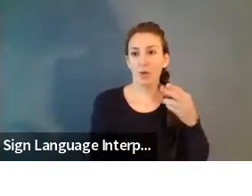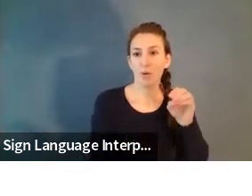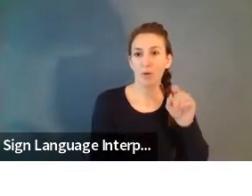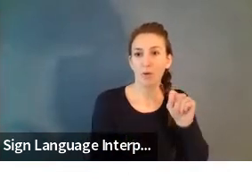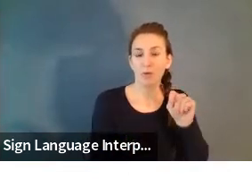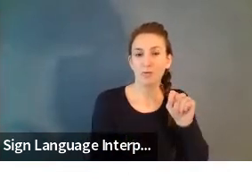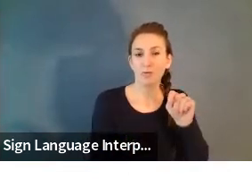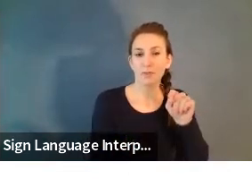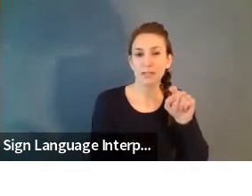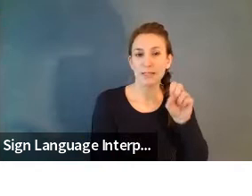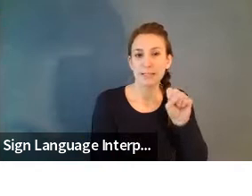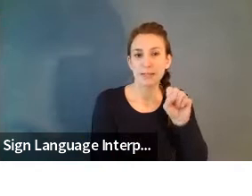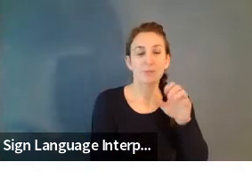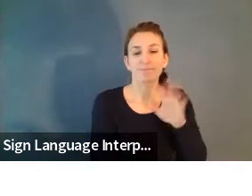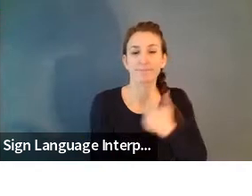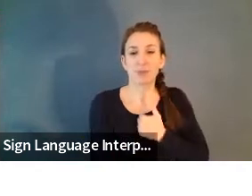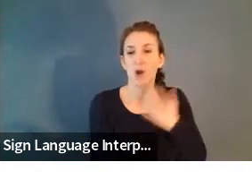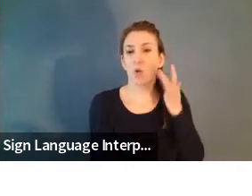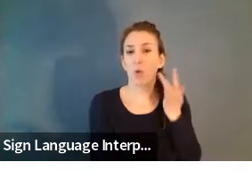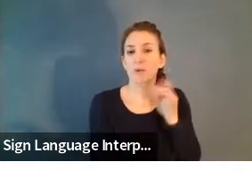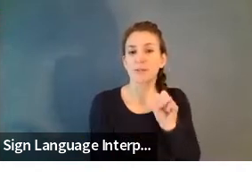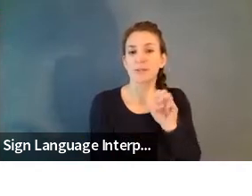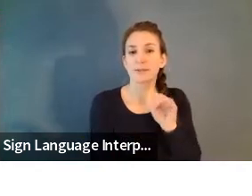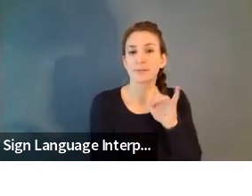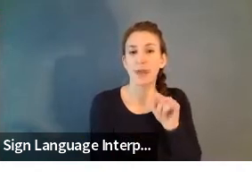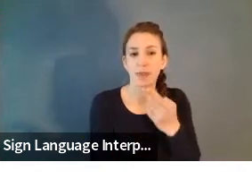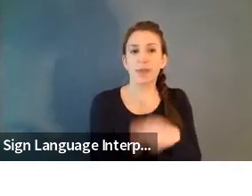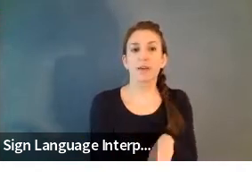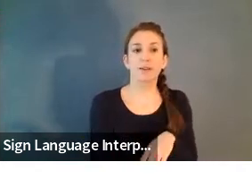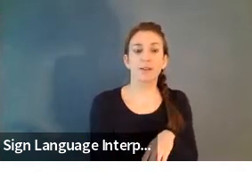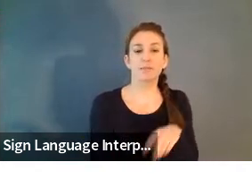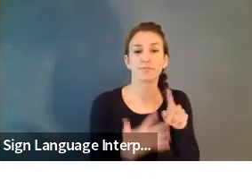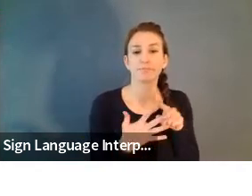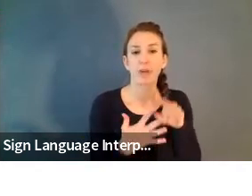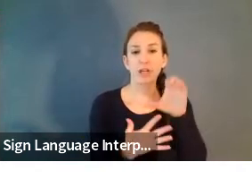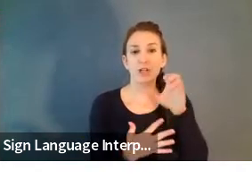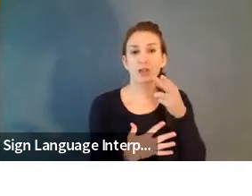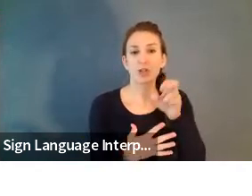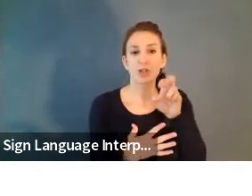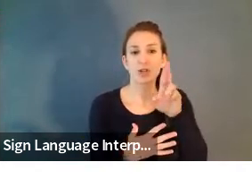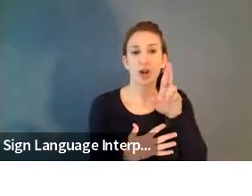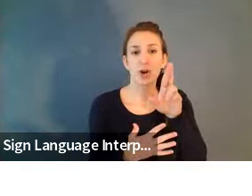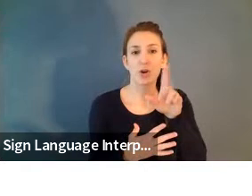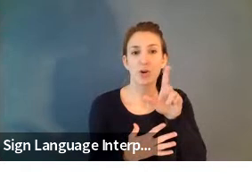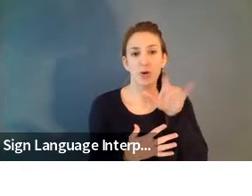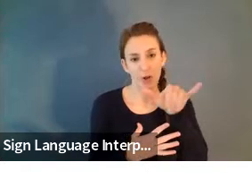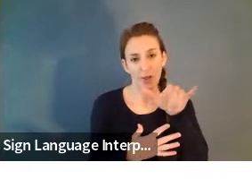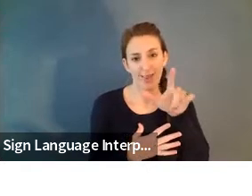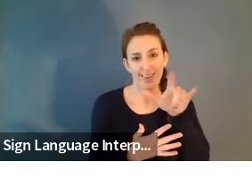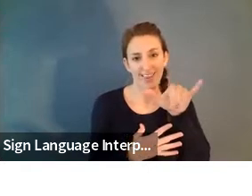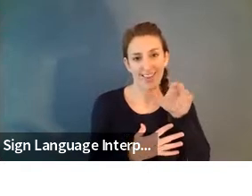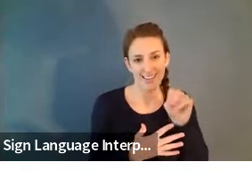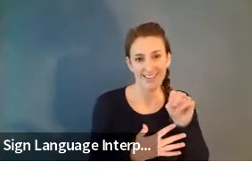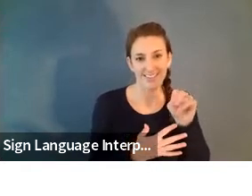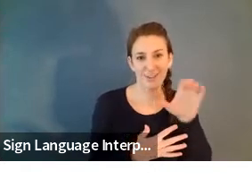Krill Hornsby, who's the current dean of social sciences, the late dean of counseling, as I said, Monica Cuevas. Kuvu